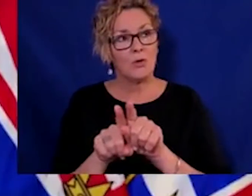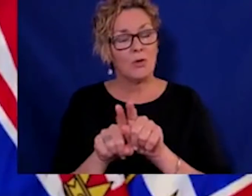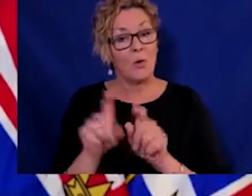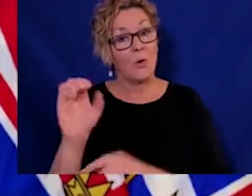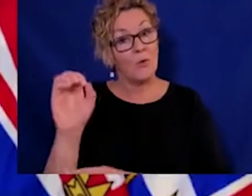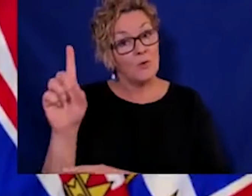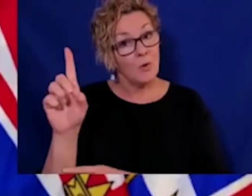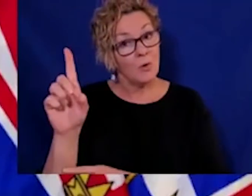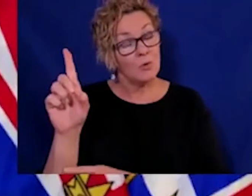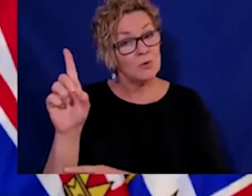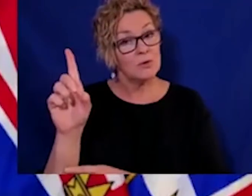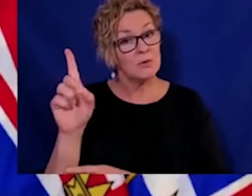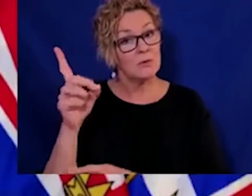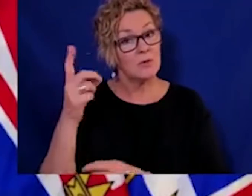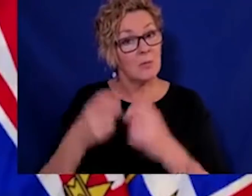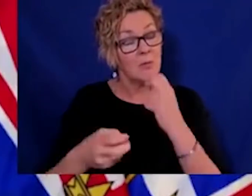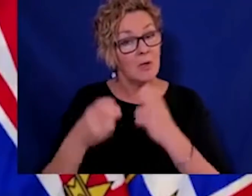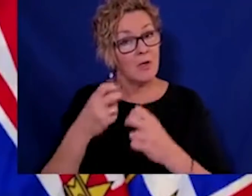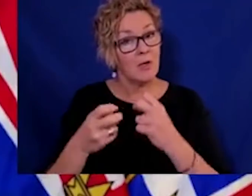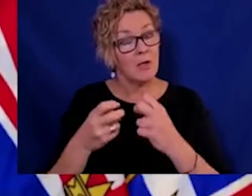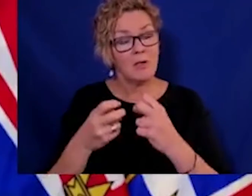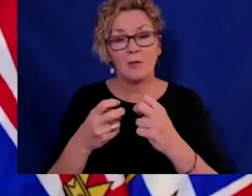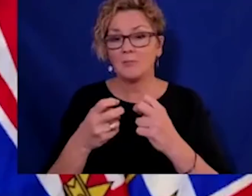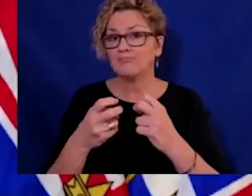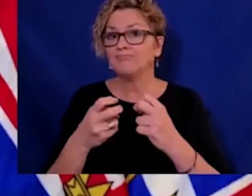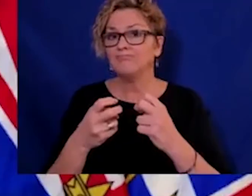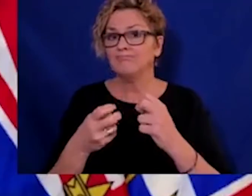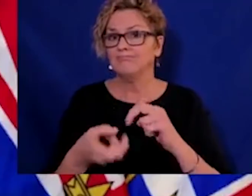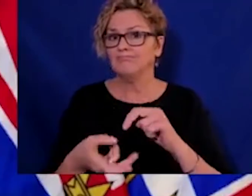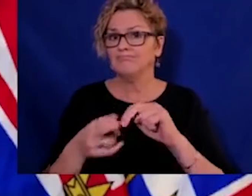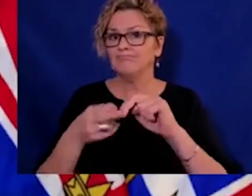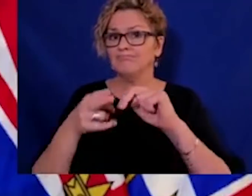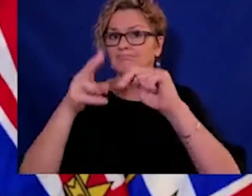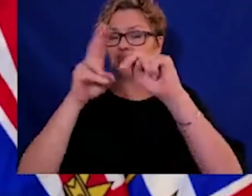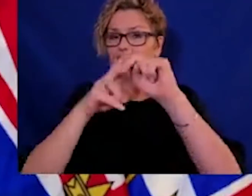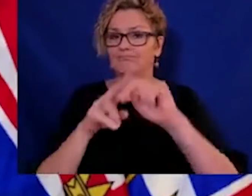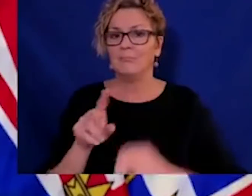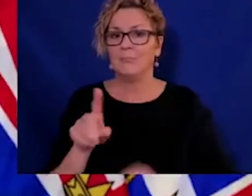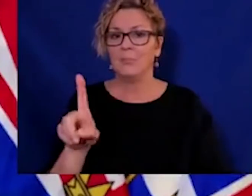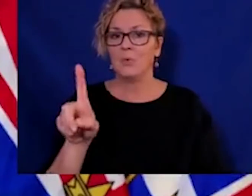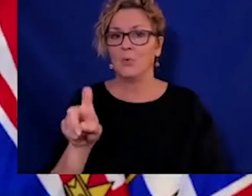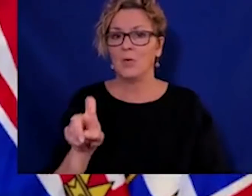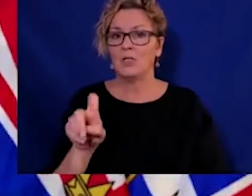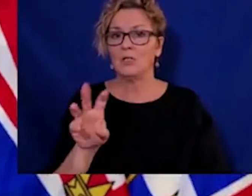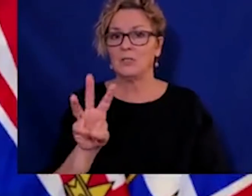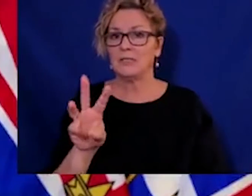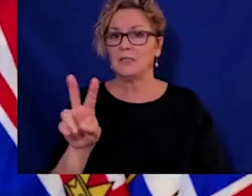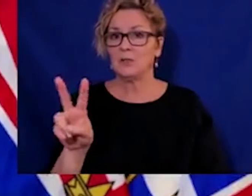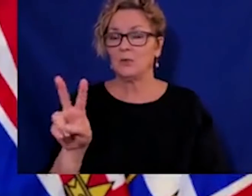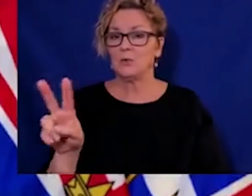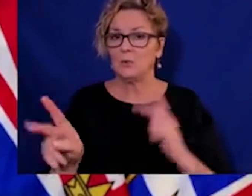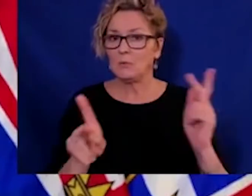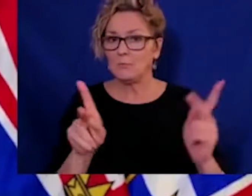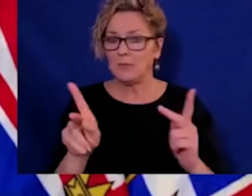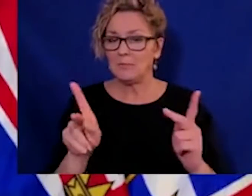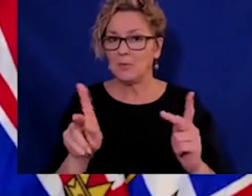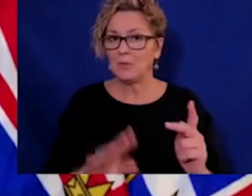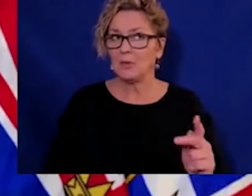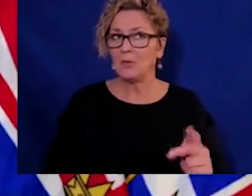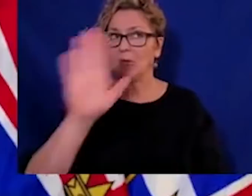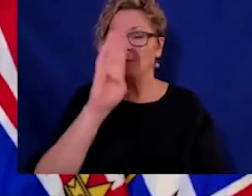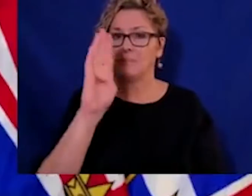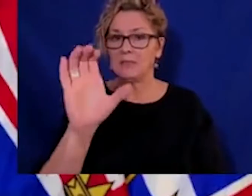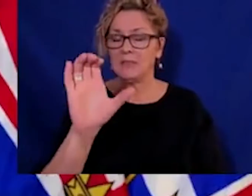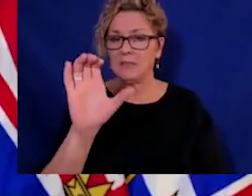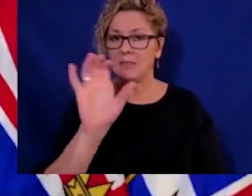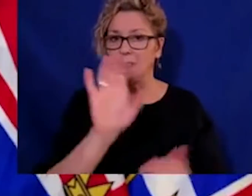that number has become unacceptably high, with 162 people